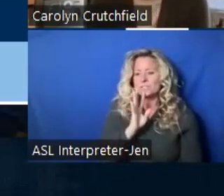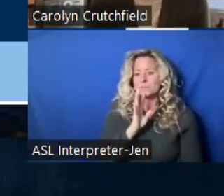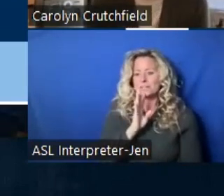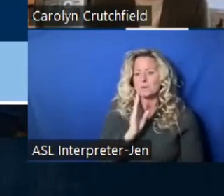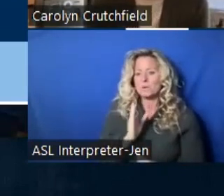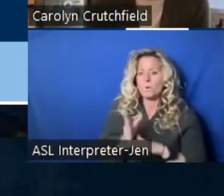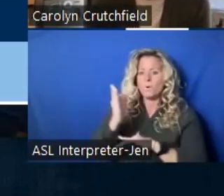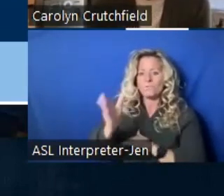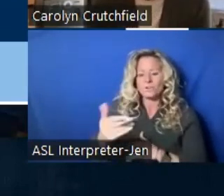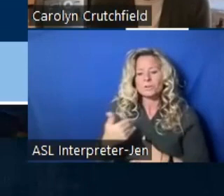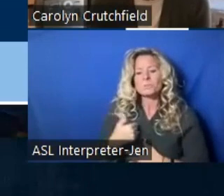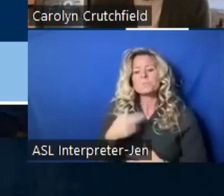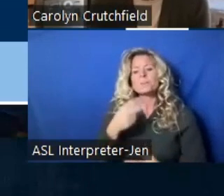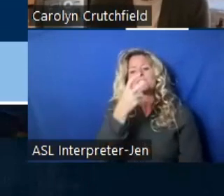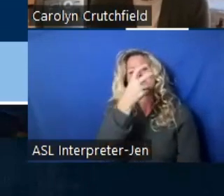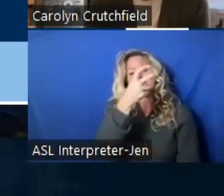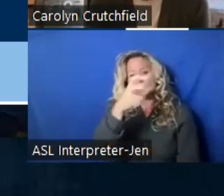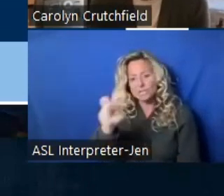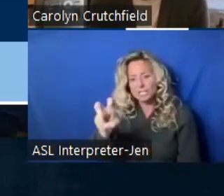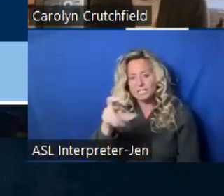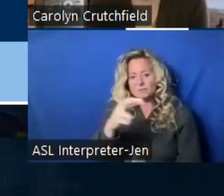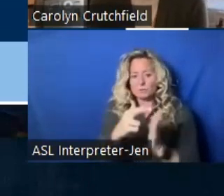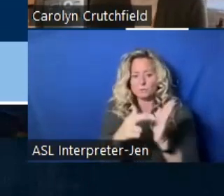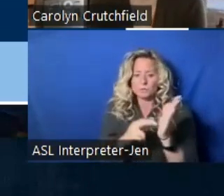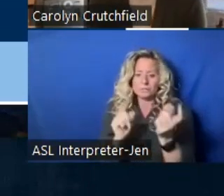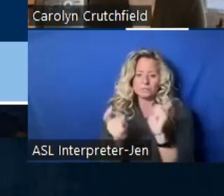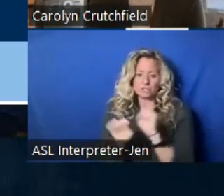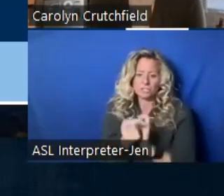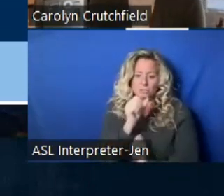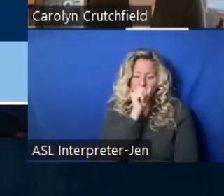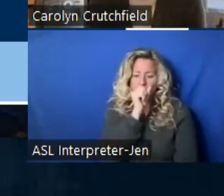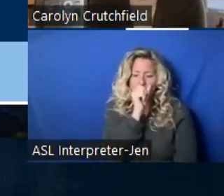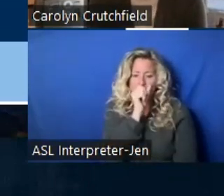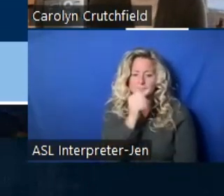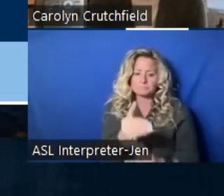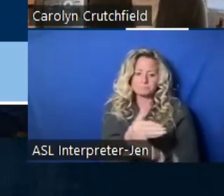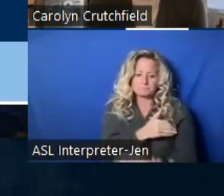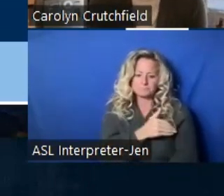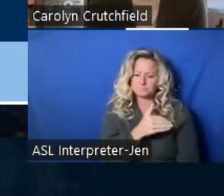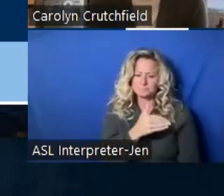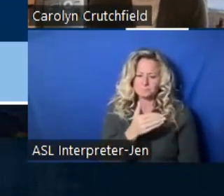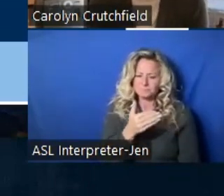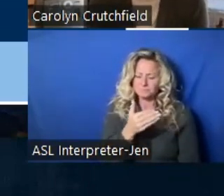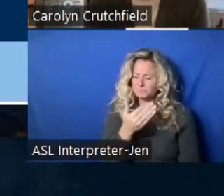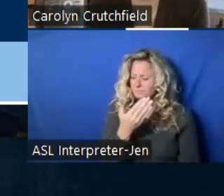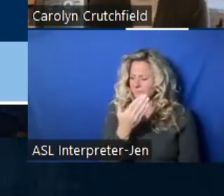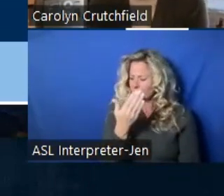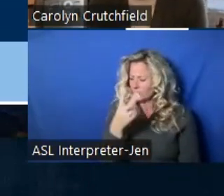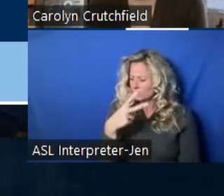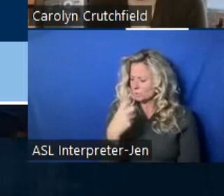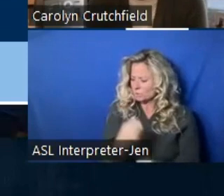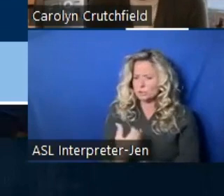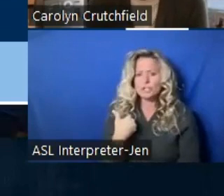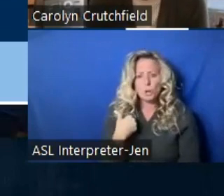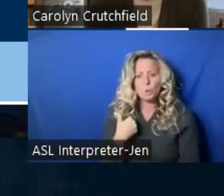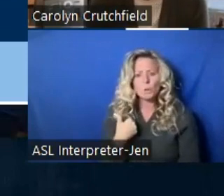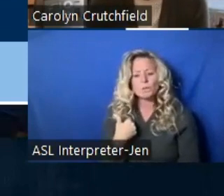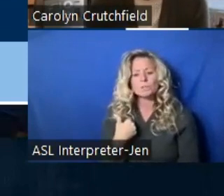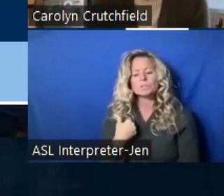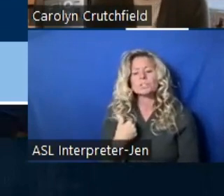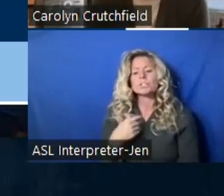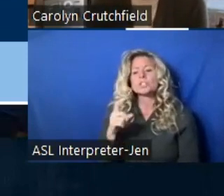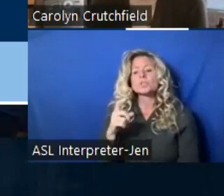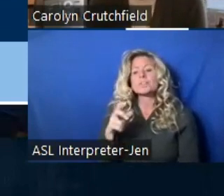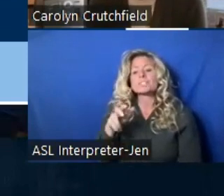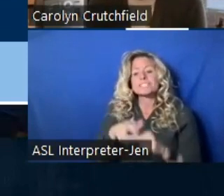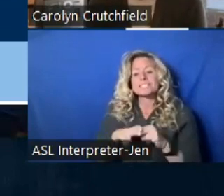yeah. Like the transfer rules have changed, right? Yes. So prior to, I don't know what year it went, it maybe 2 years ago, Yeah. it was you'd have to sit